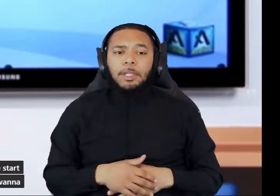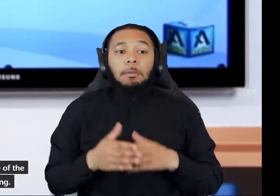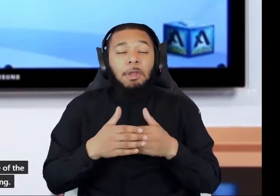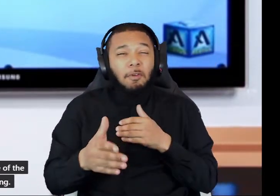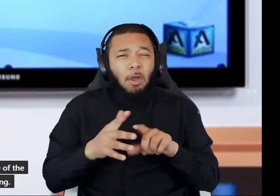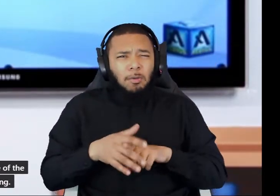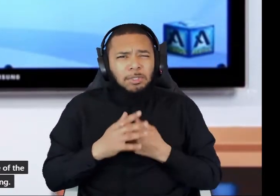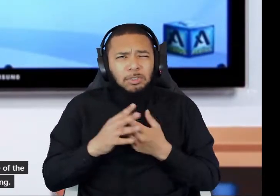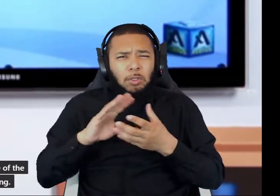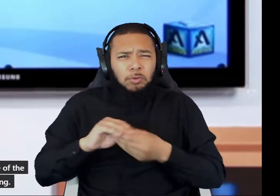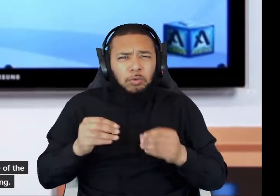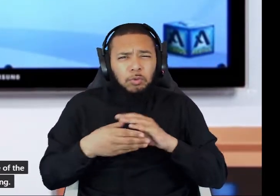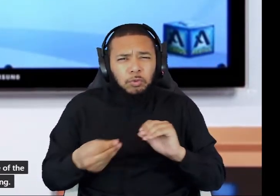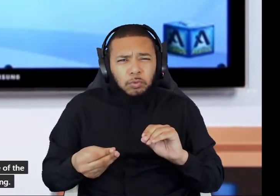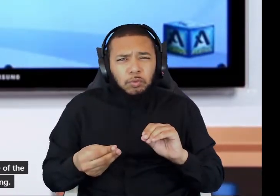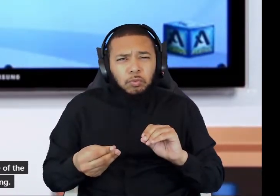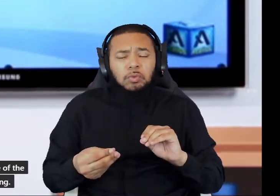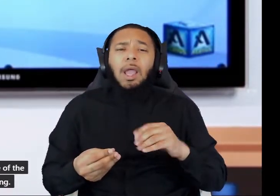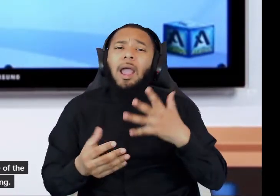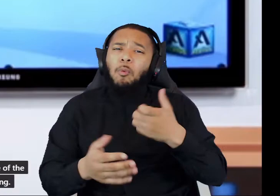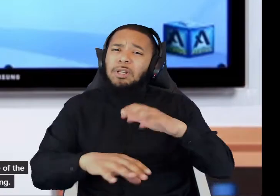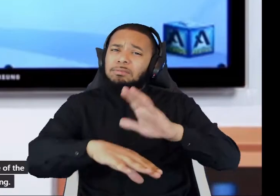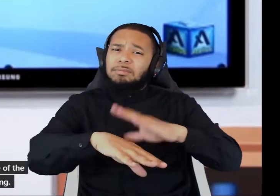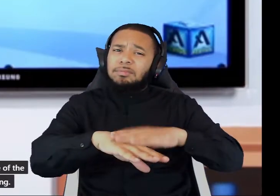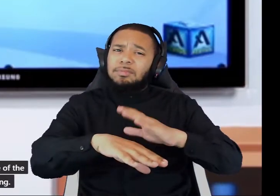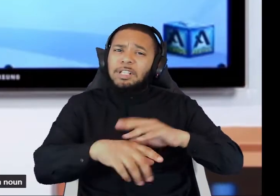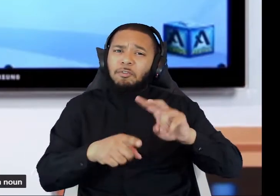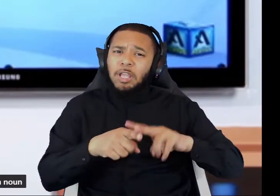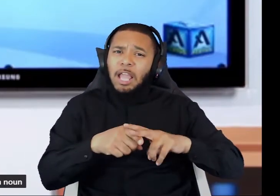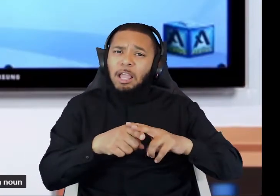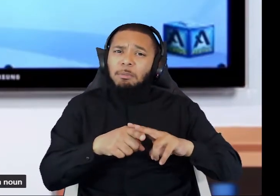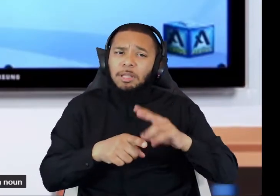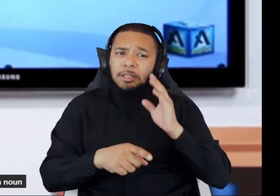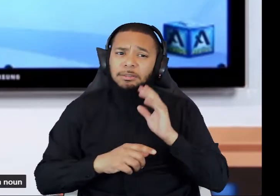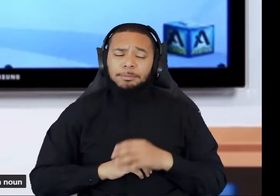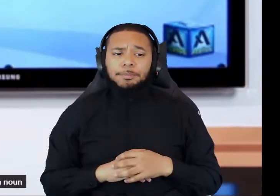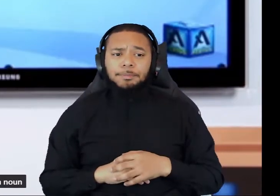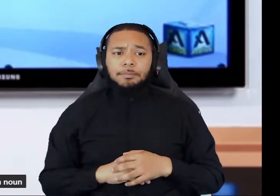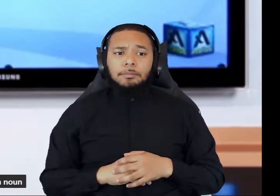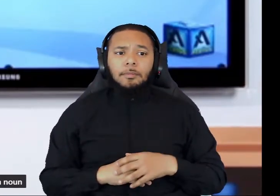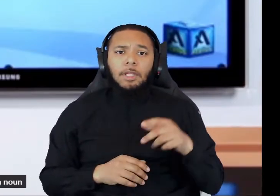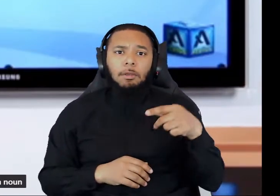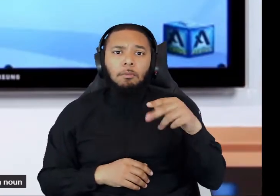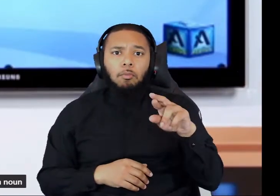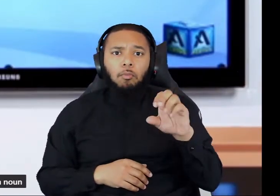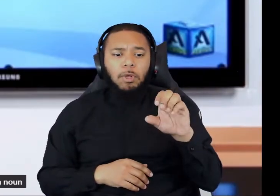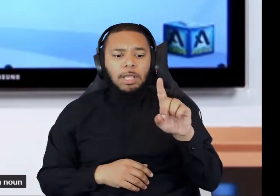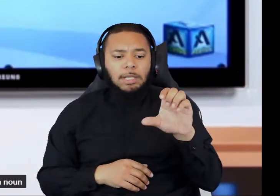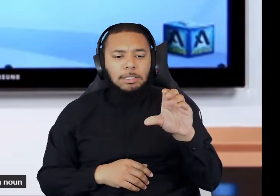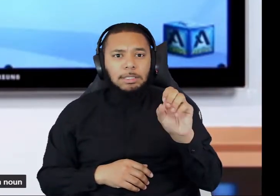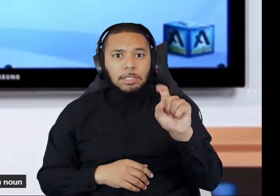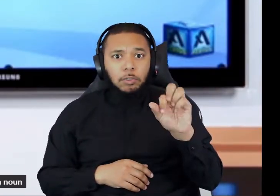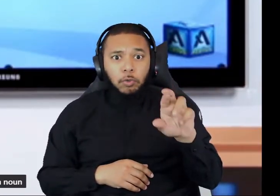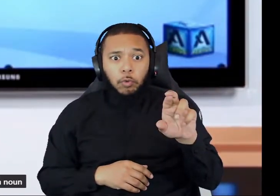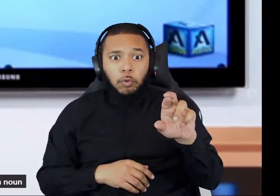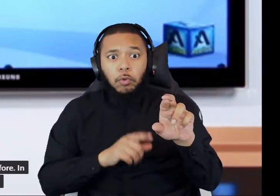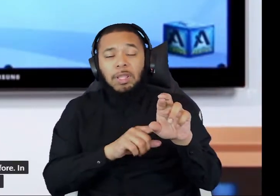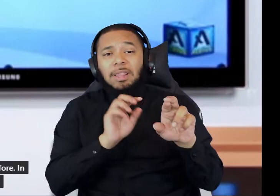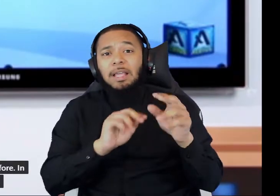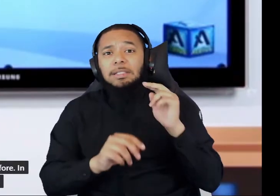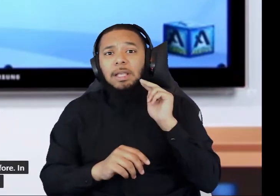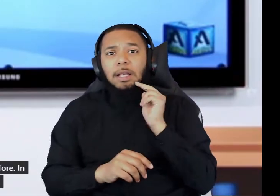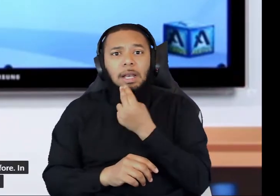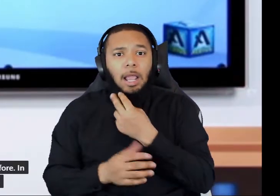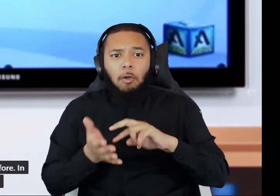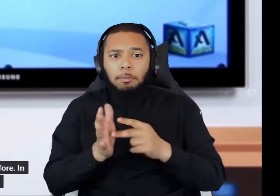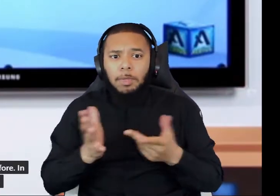though, I want to give you just a heads up on some of the vocabulary that you'll be seeing. First of all, predecessors. This is a noun, and